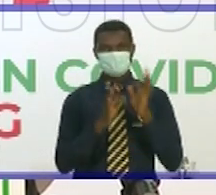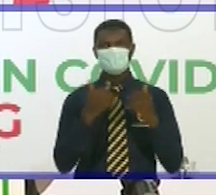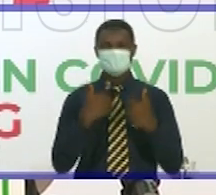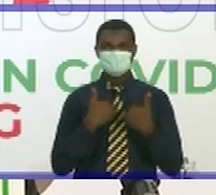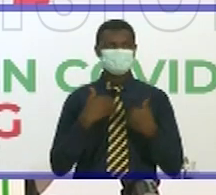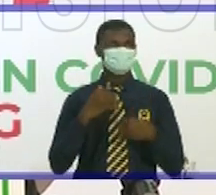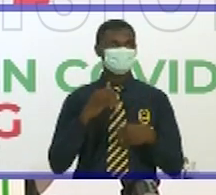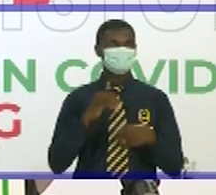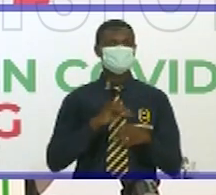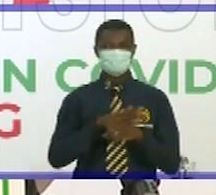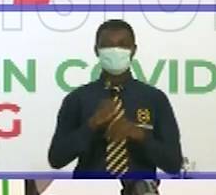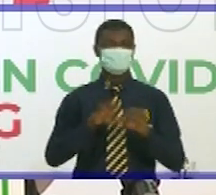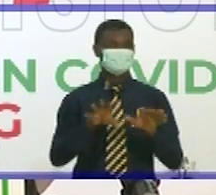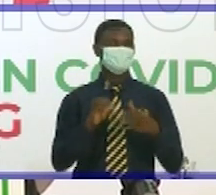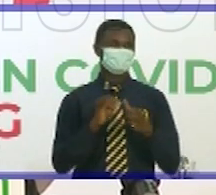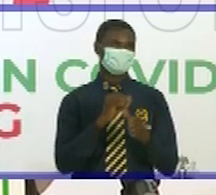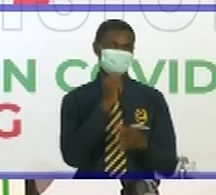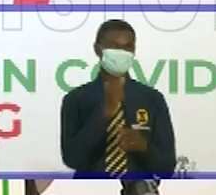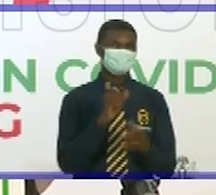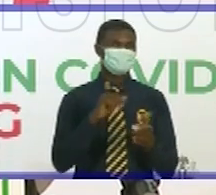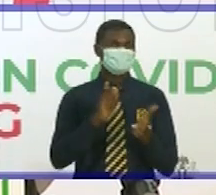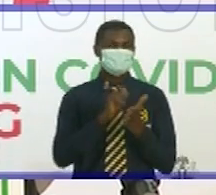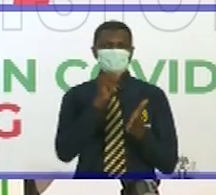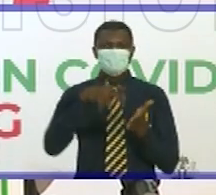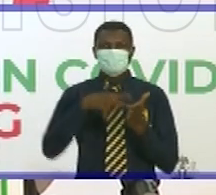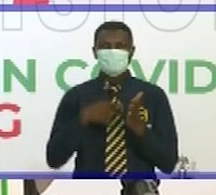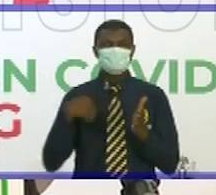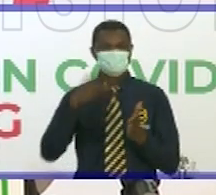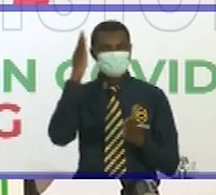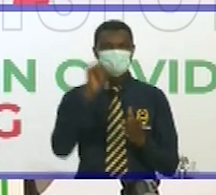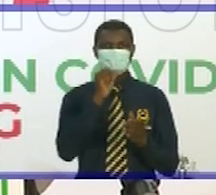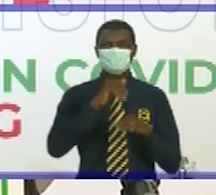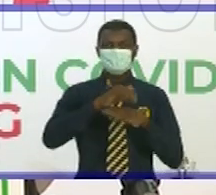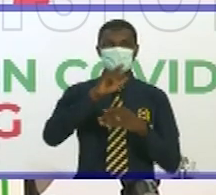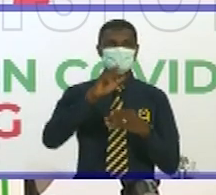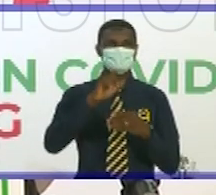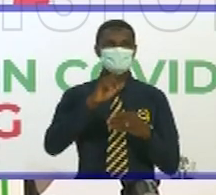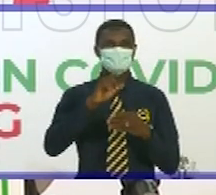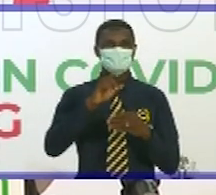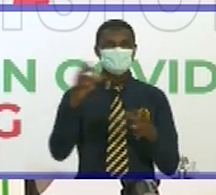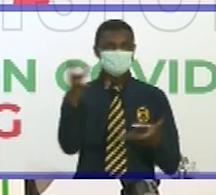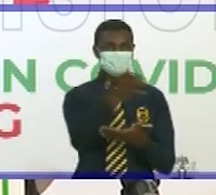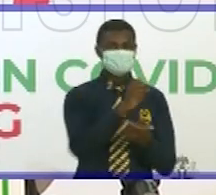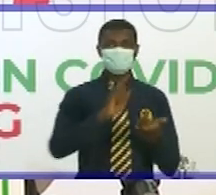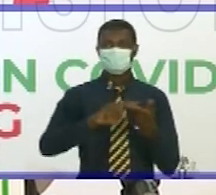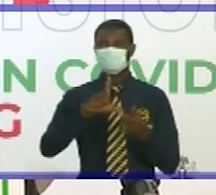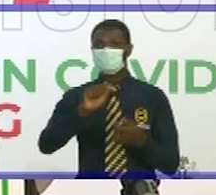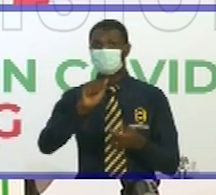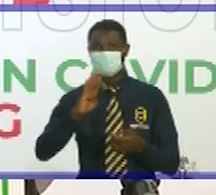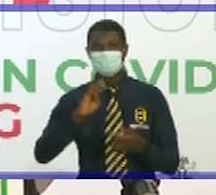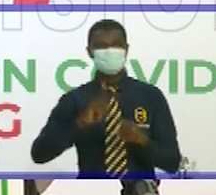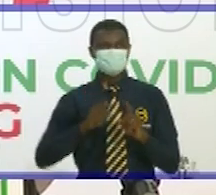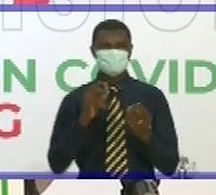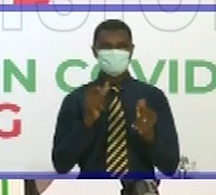se PCR test abi molecular test a se ma se sugbon ni kia kia ta le sare